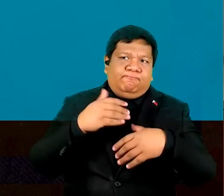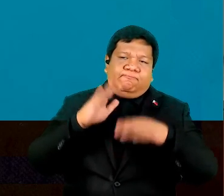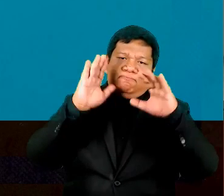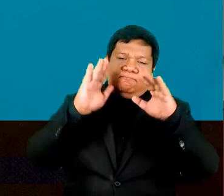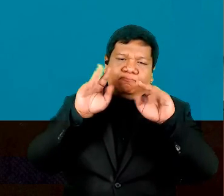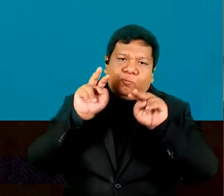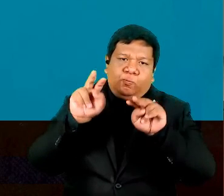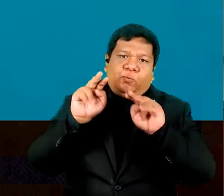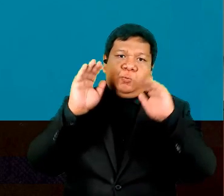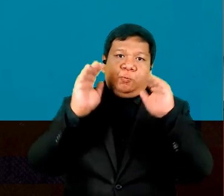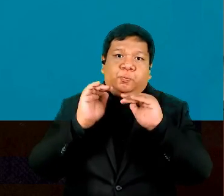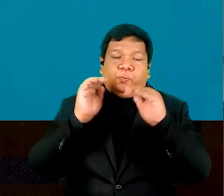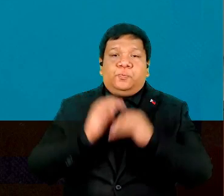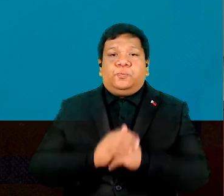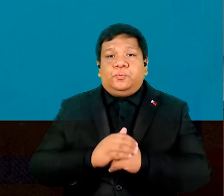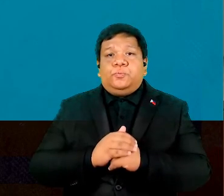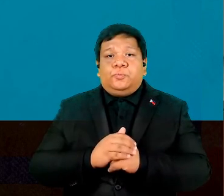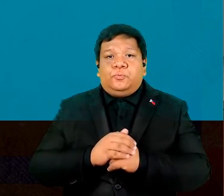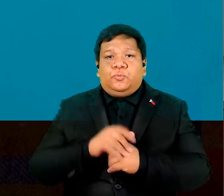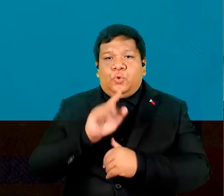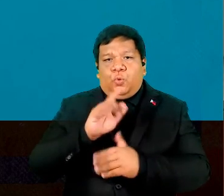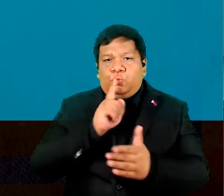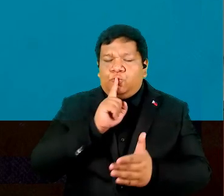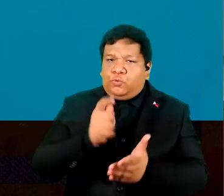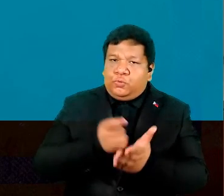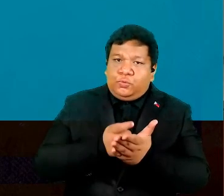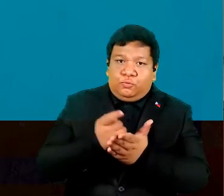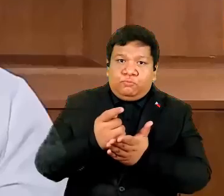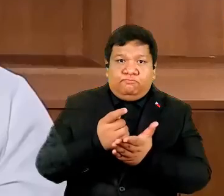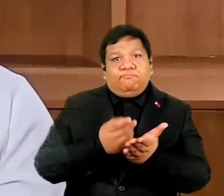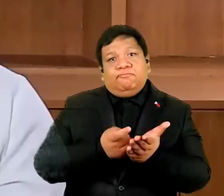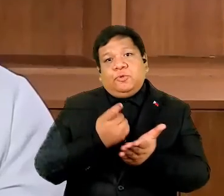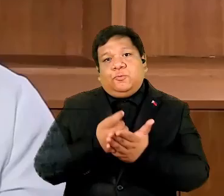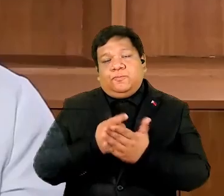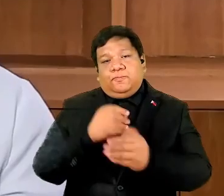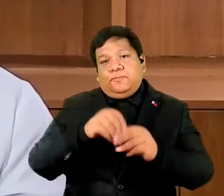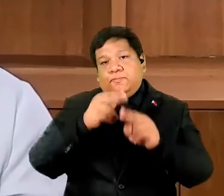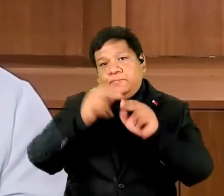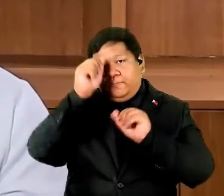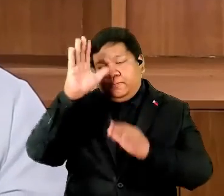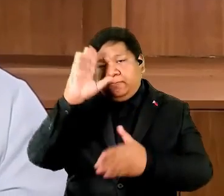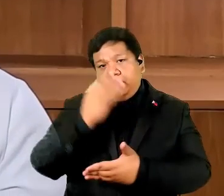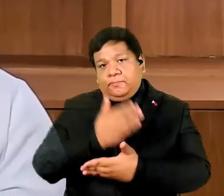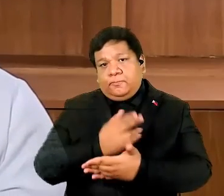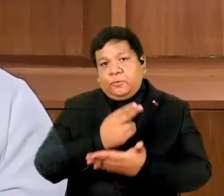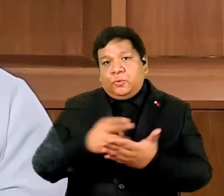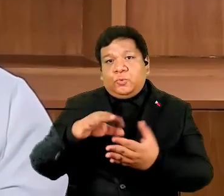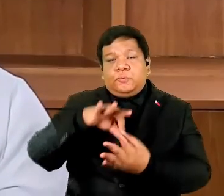amazing anticipation. This is your true treasure. In